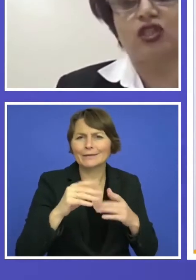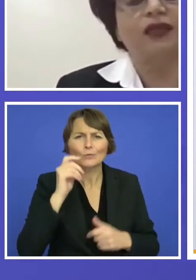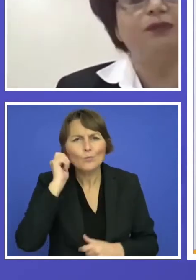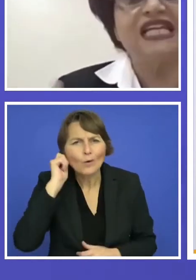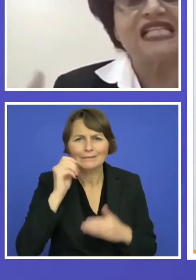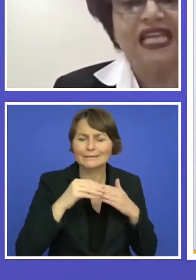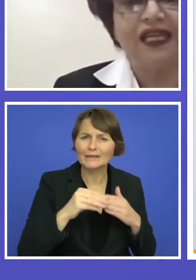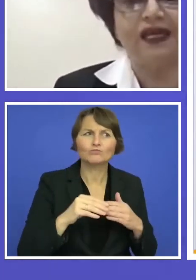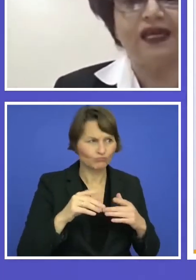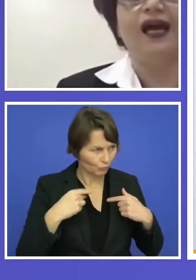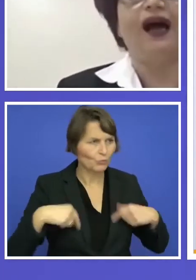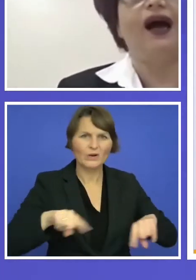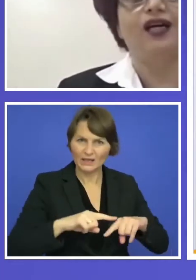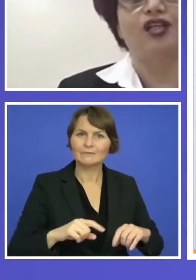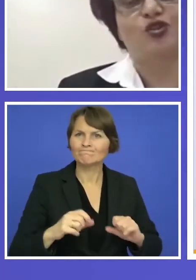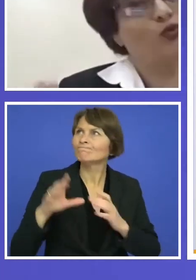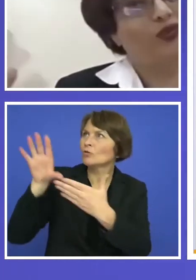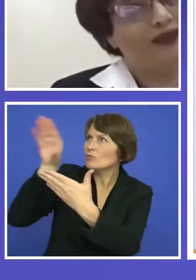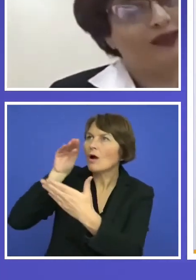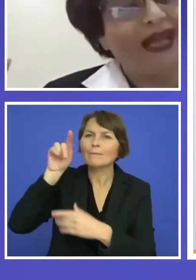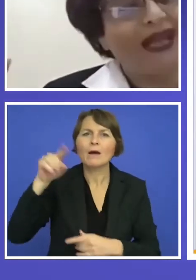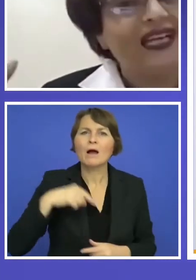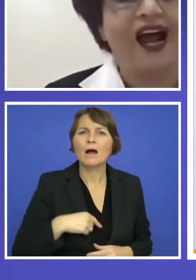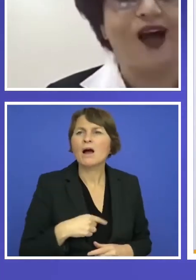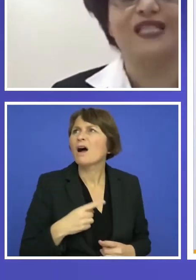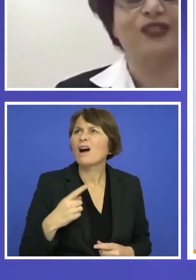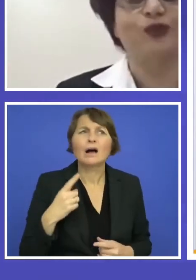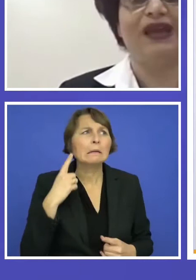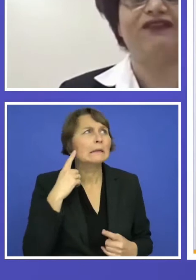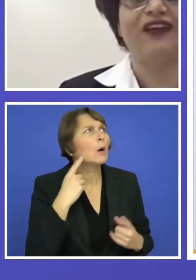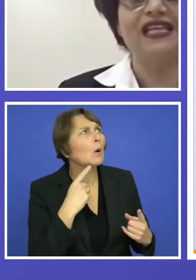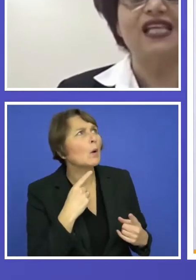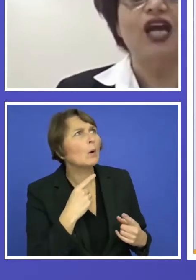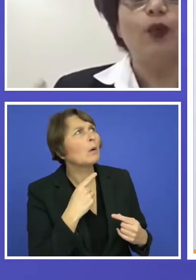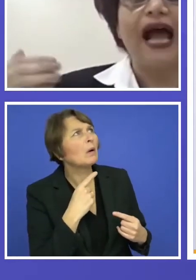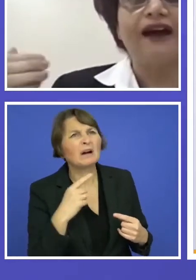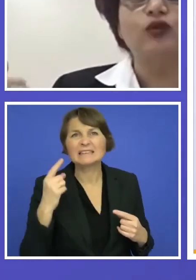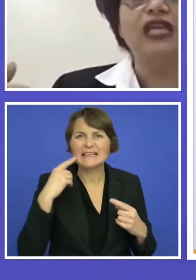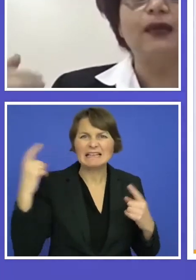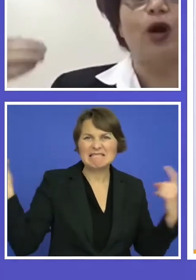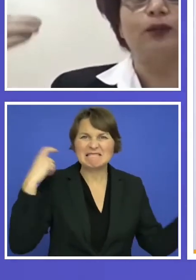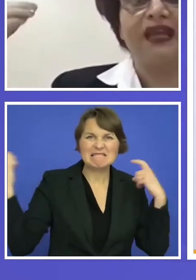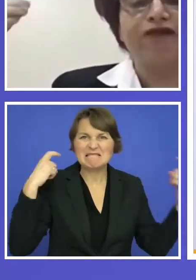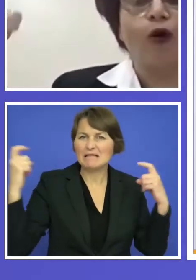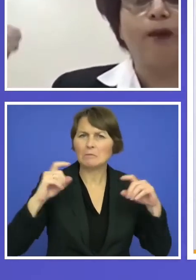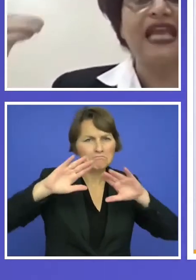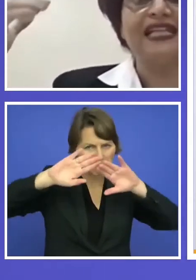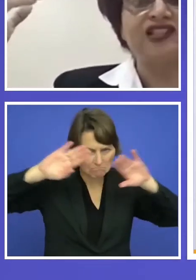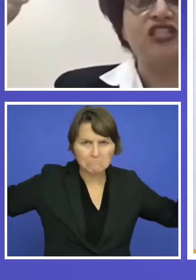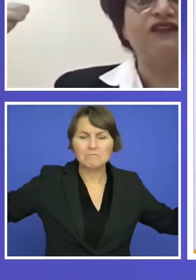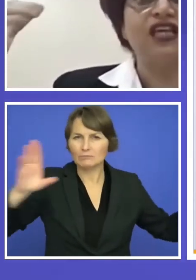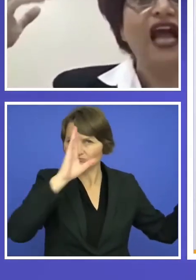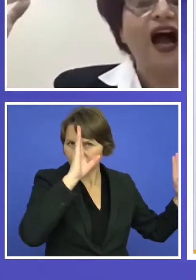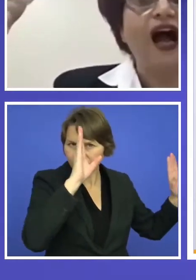We should not be listening to the many crows that we may face. We have to keep on performing